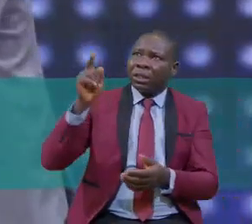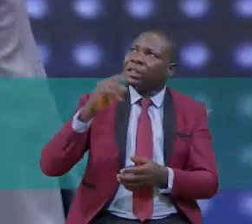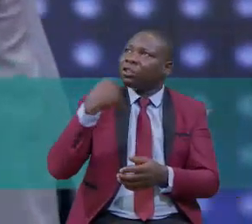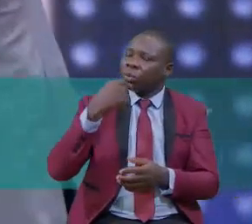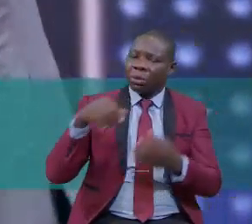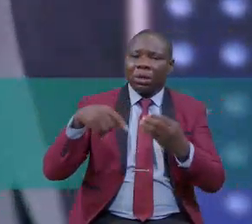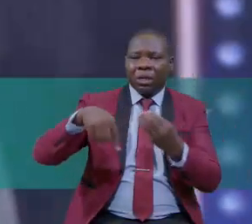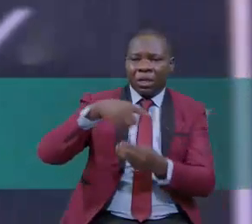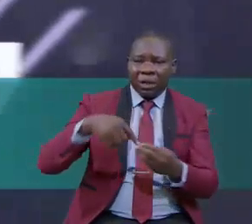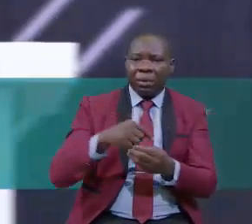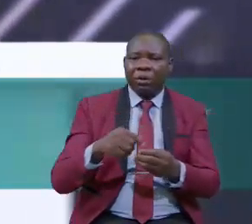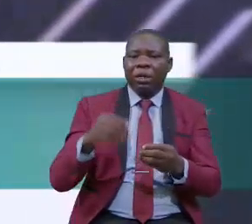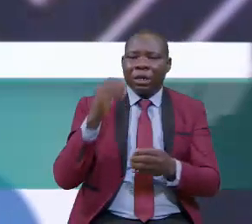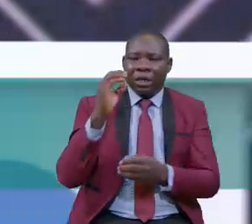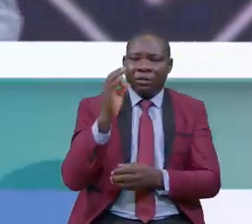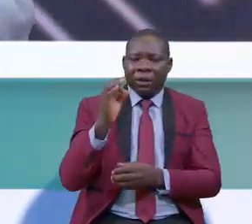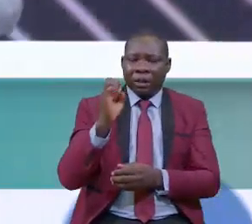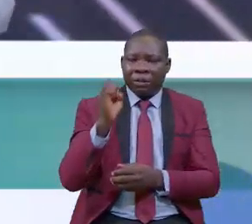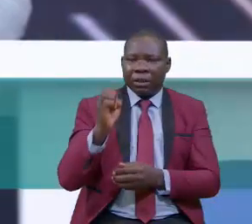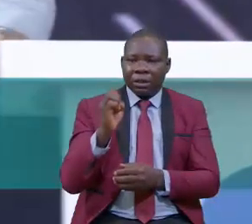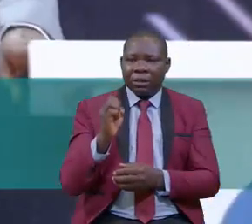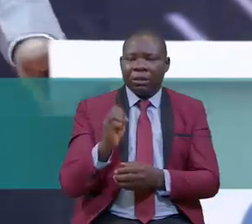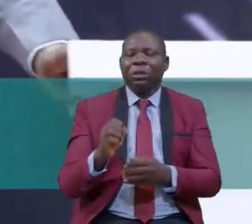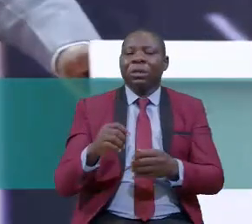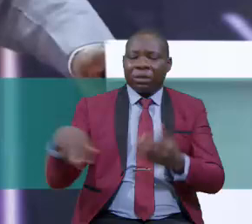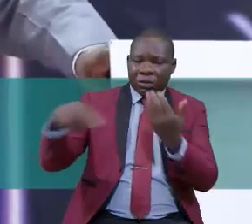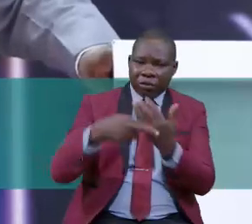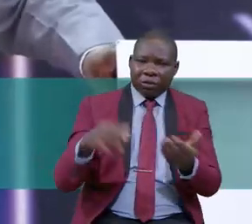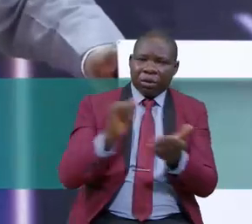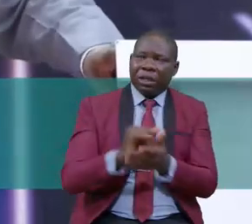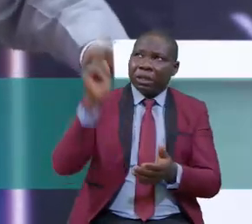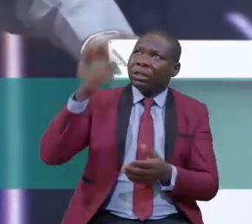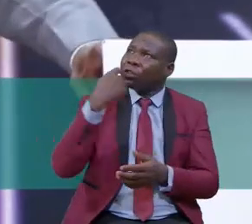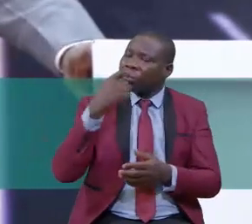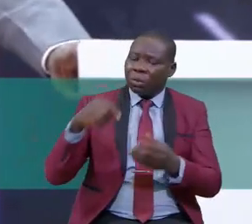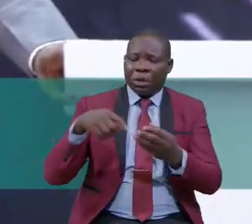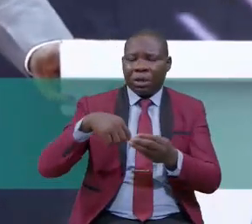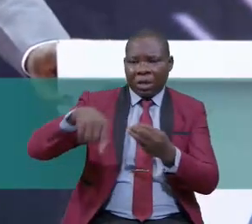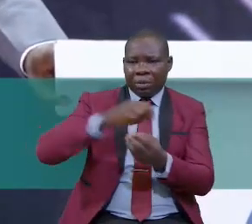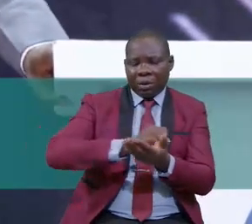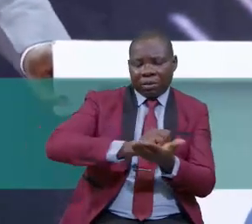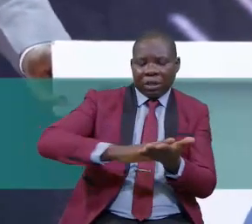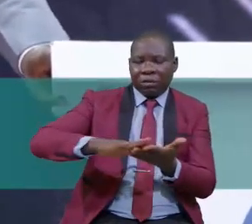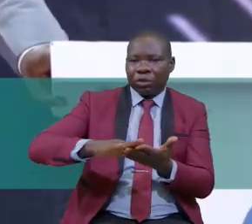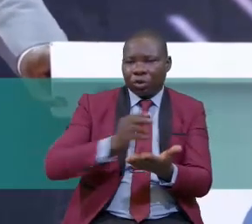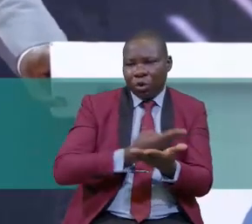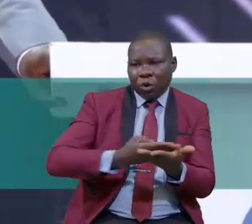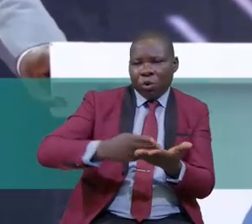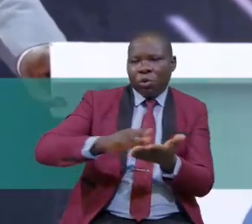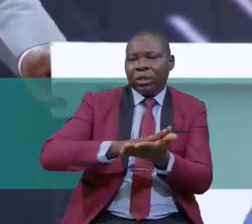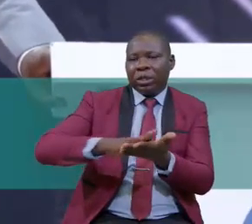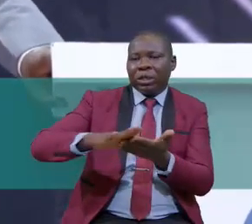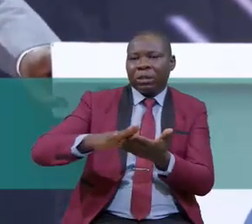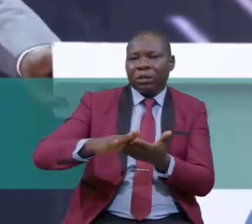about sanctification and holiness. And he says we must teach all things and observe all